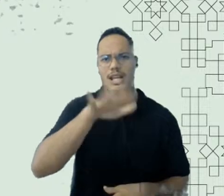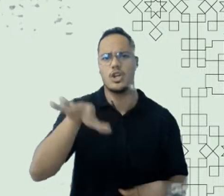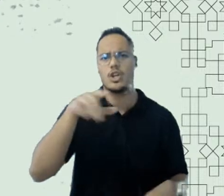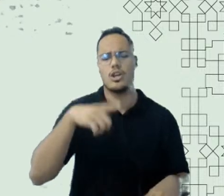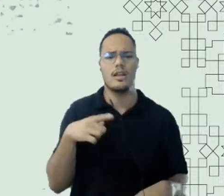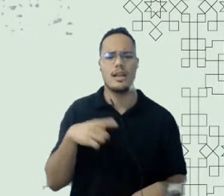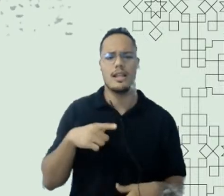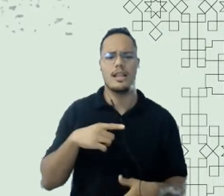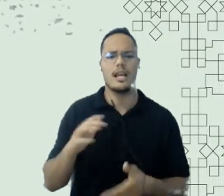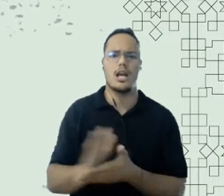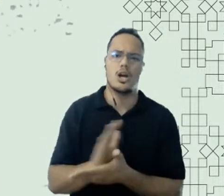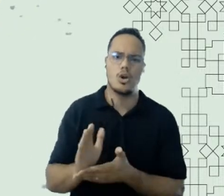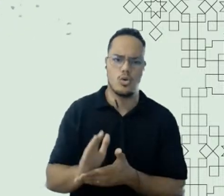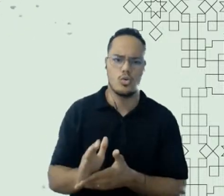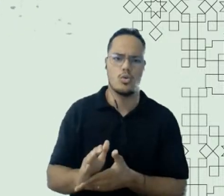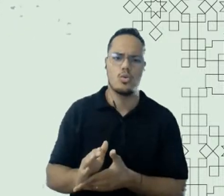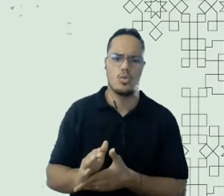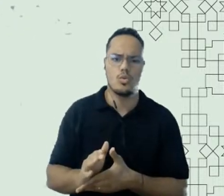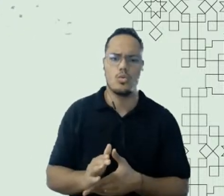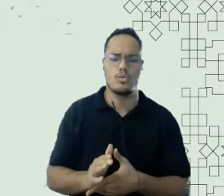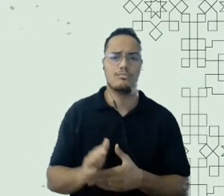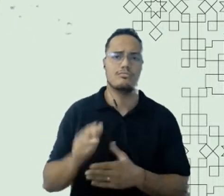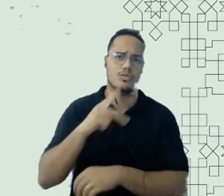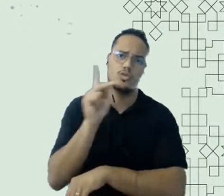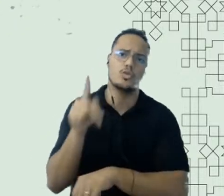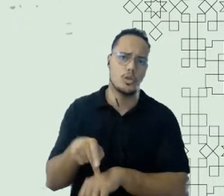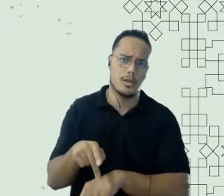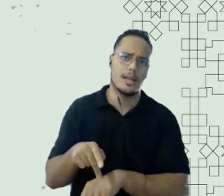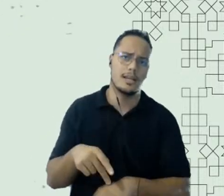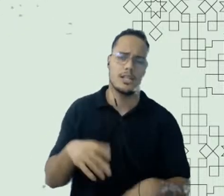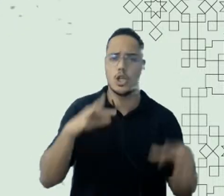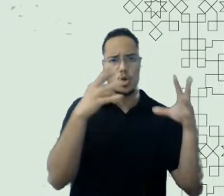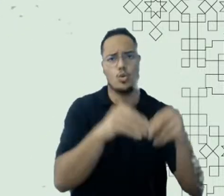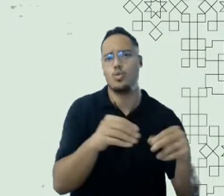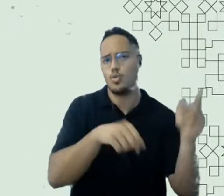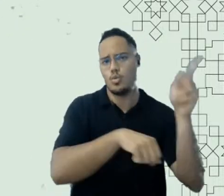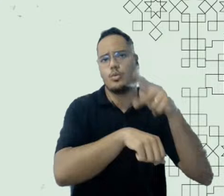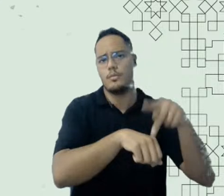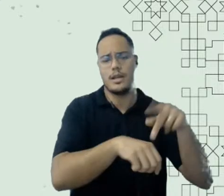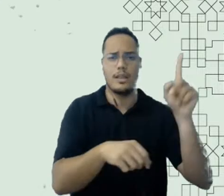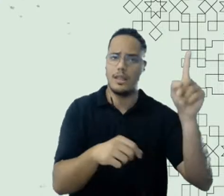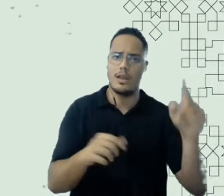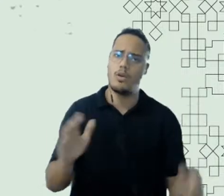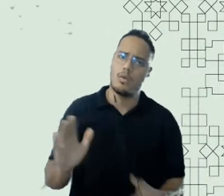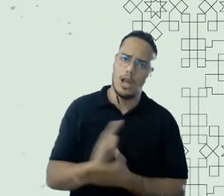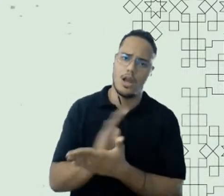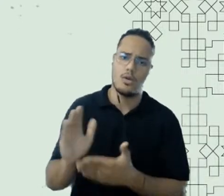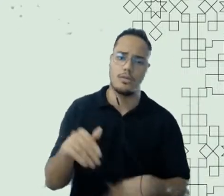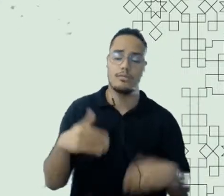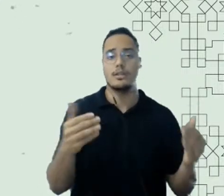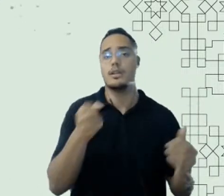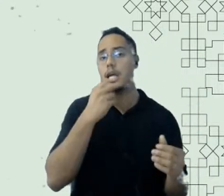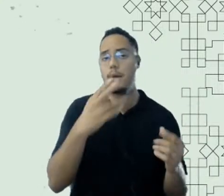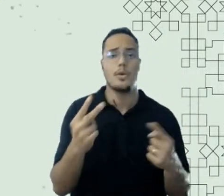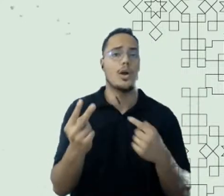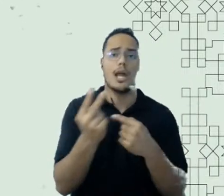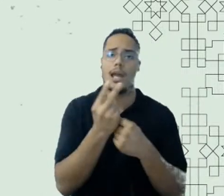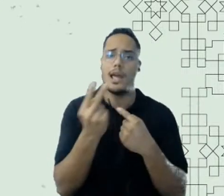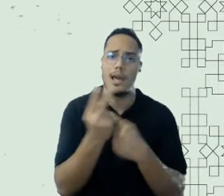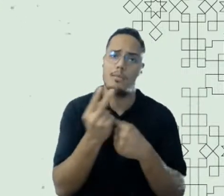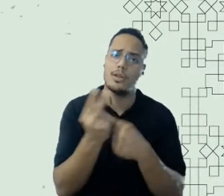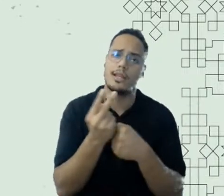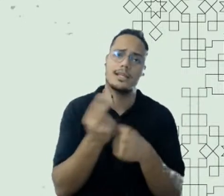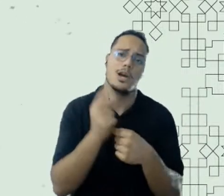minimal protection for creators and performers. And this is really good. And particularly when you see how much the publishers